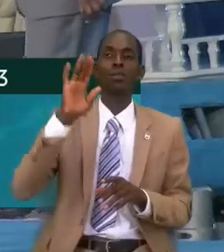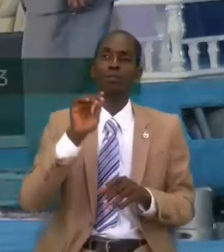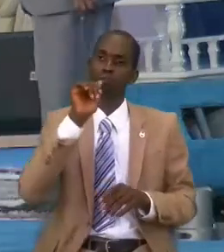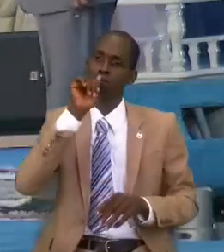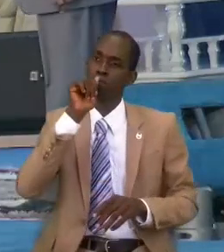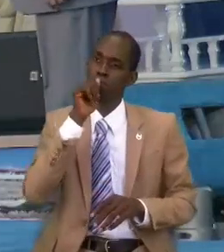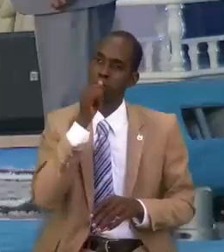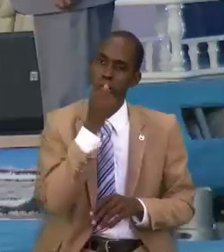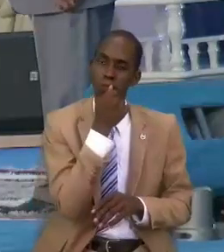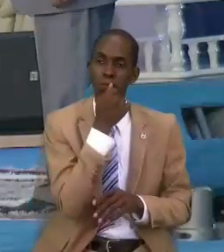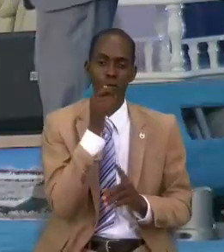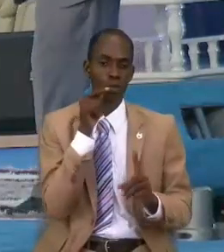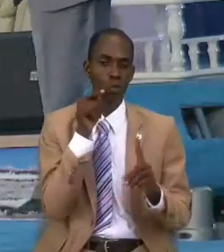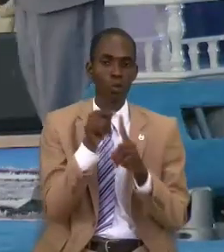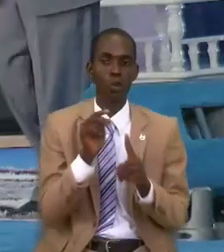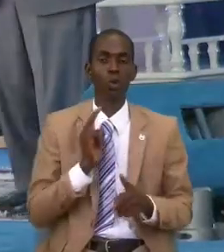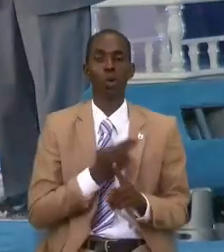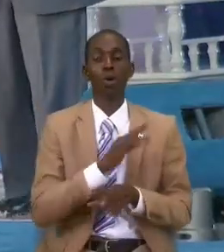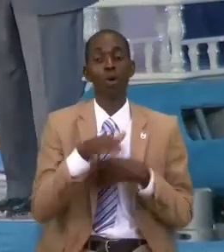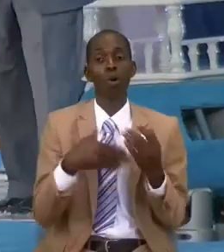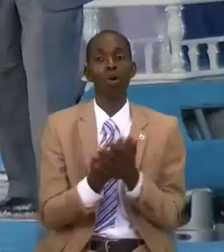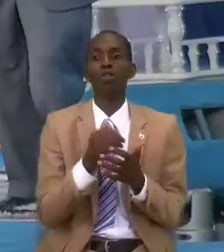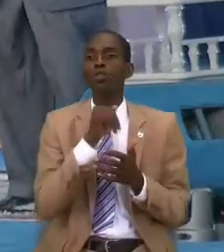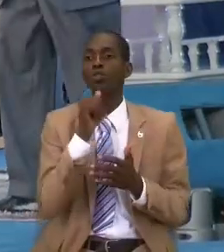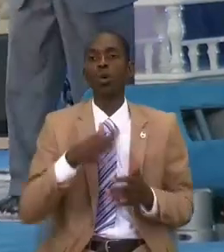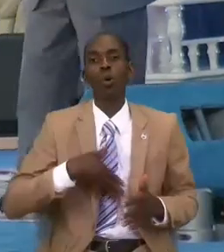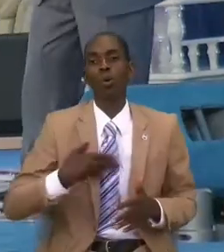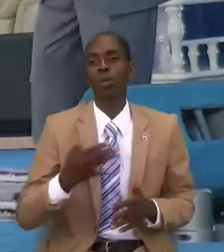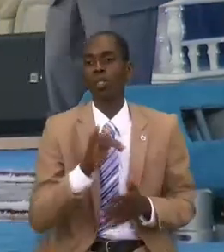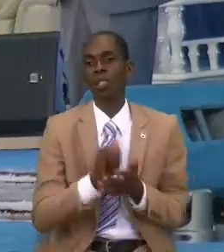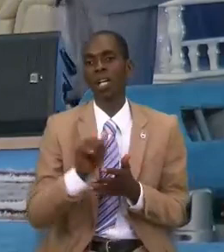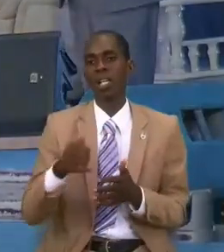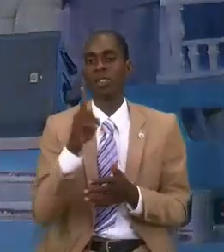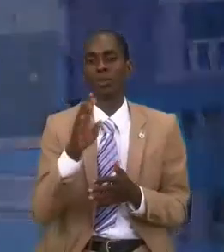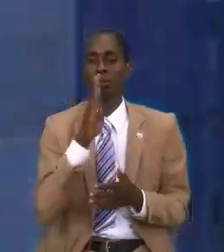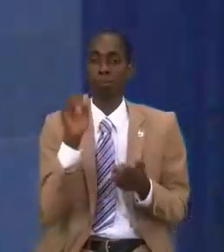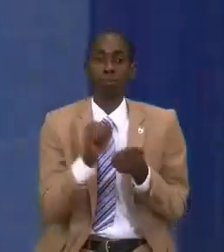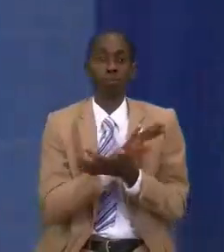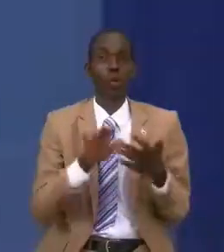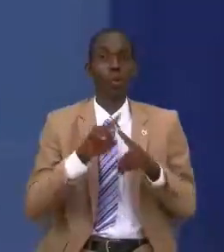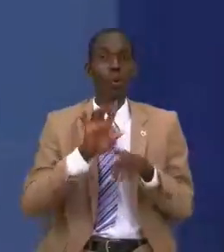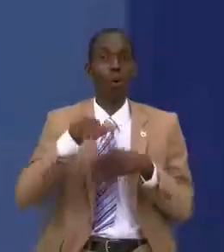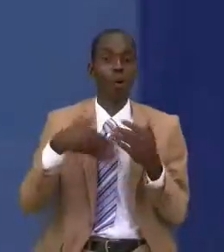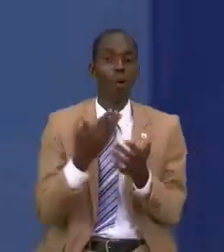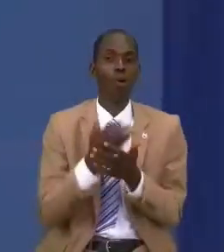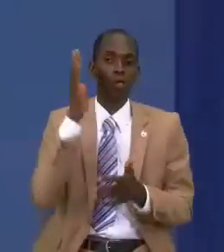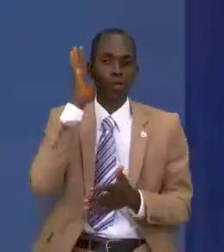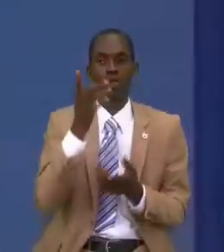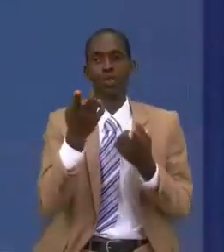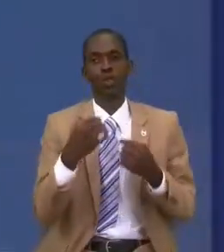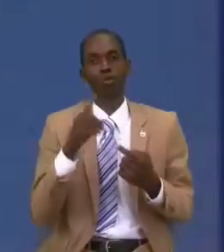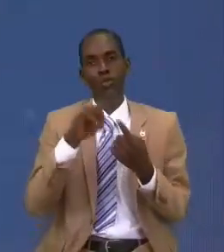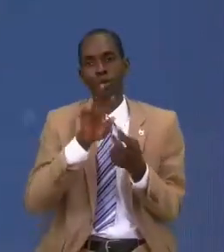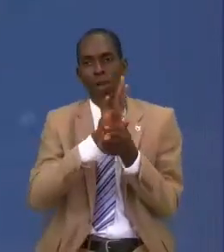that any should perish, but that all should come to repentance. Look at verse 10. In